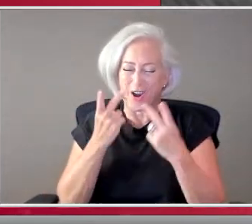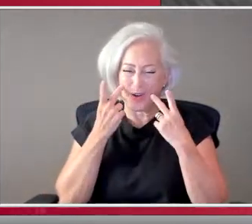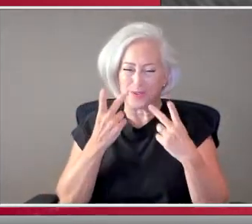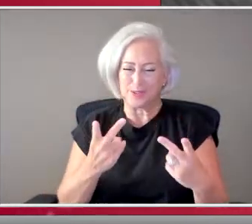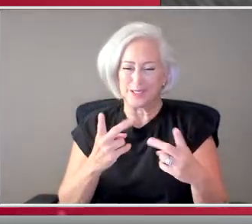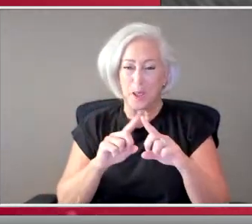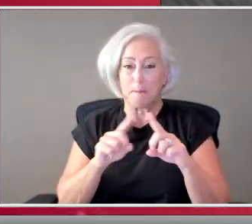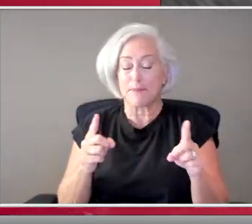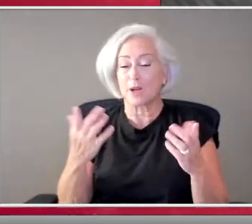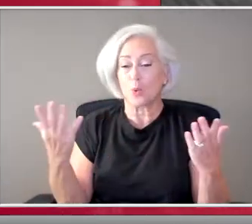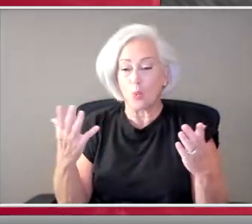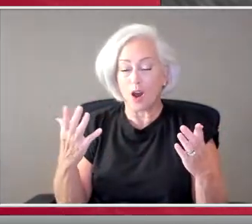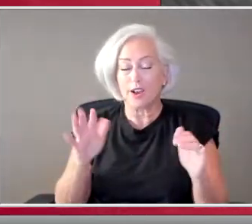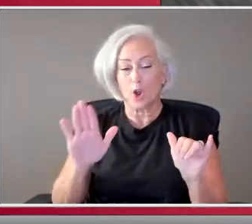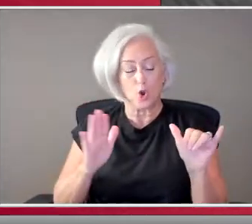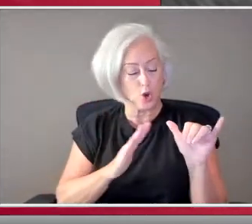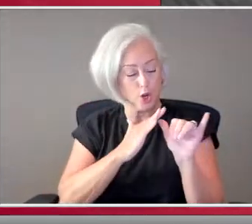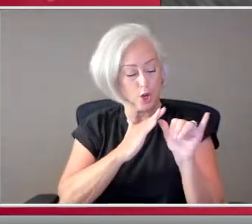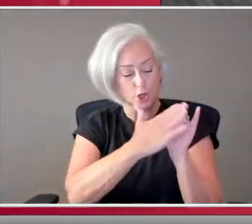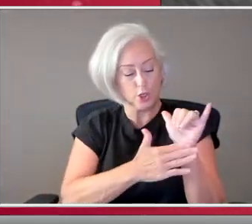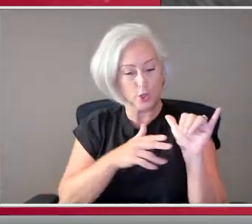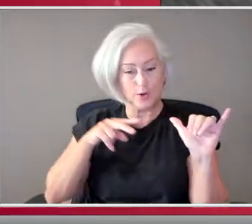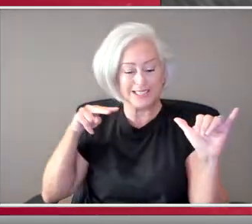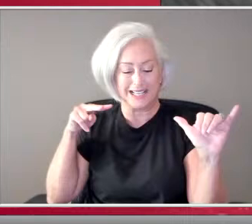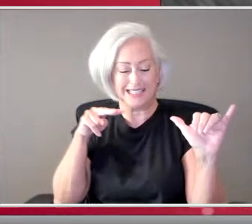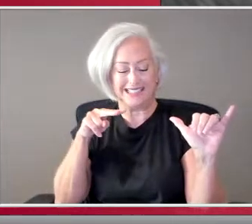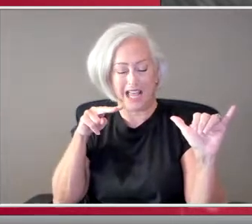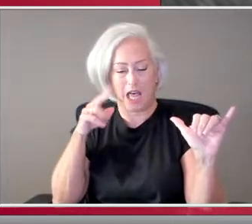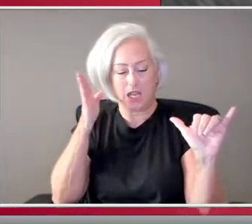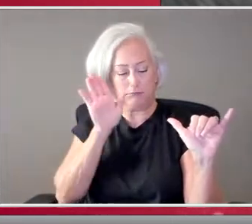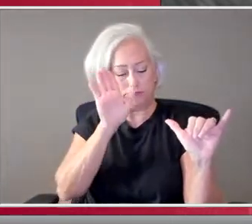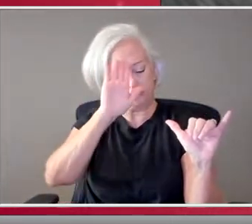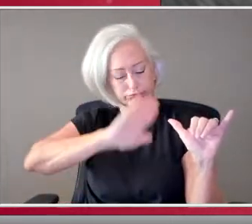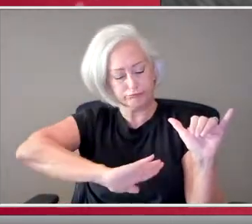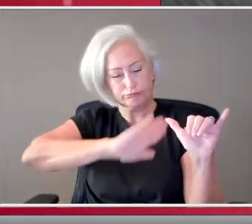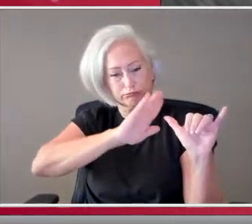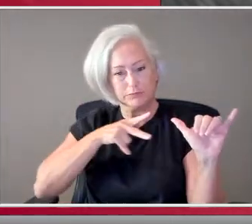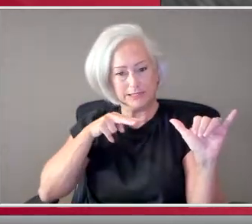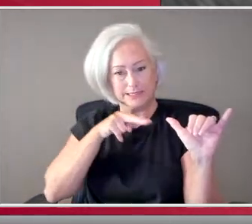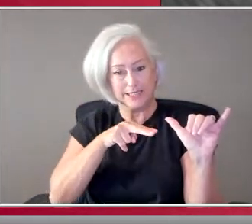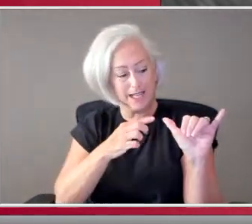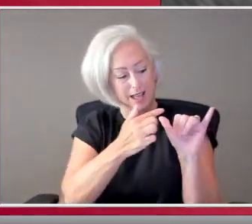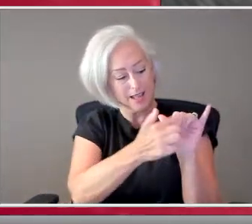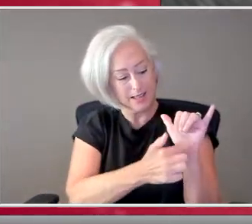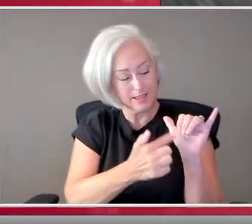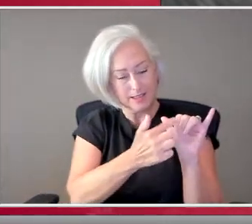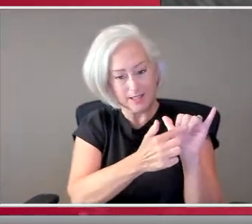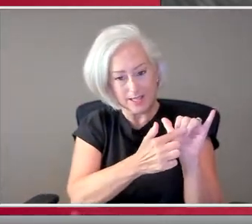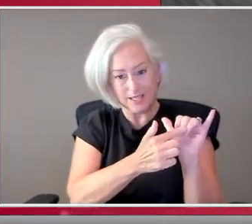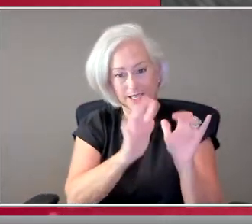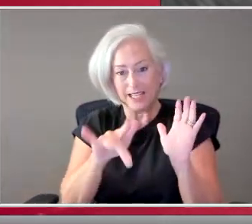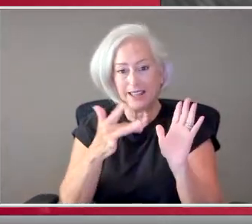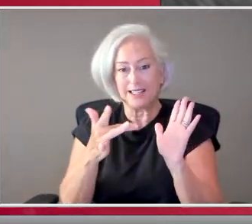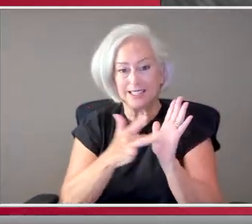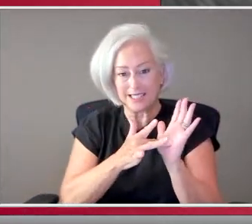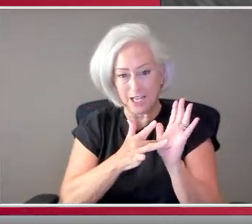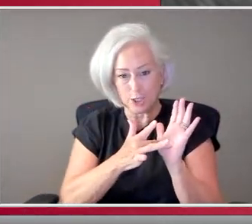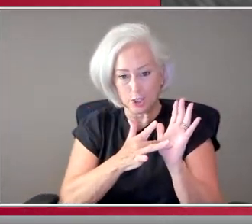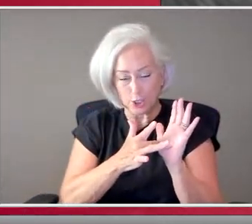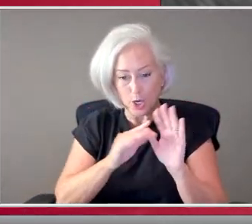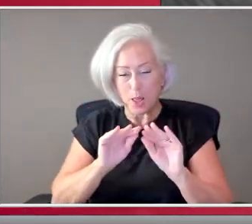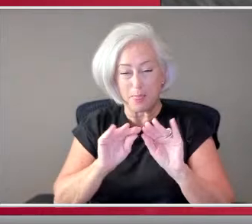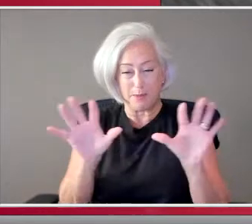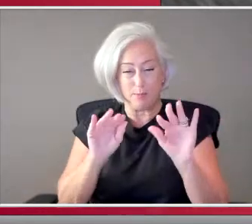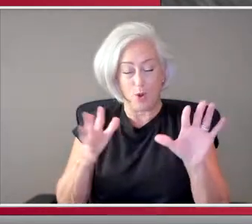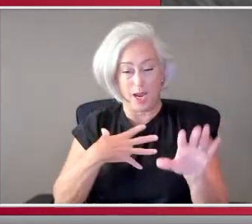of her uterus, and the brighter white area in the center, that is the lining of her uterus. And so